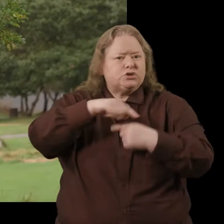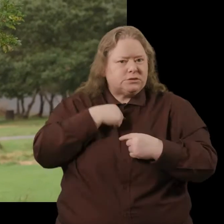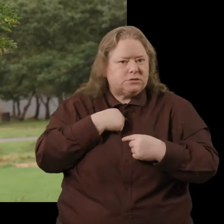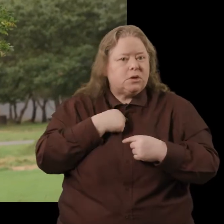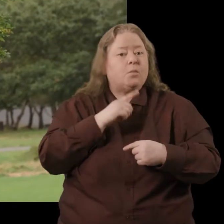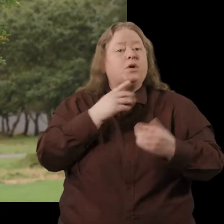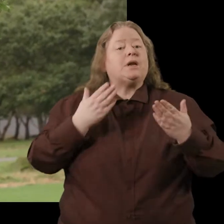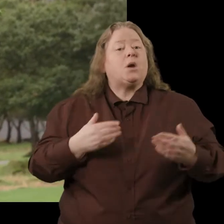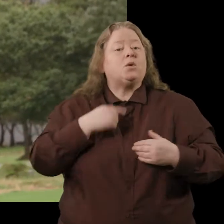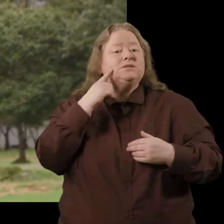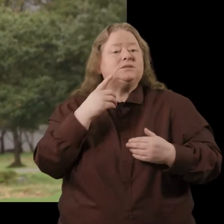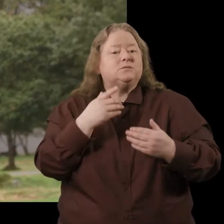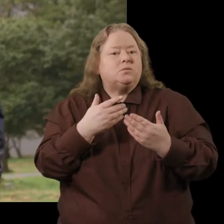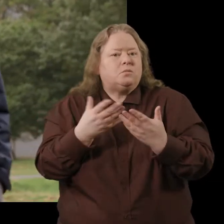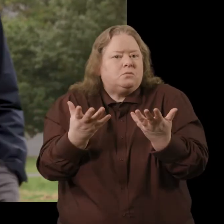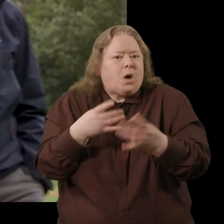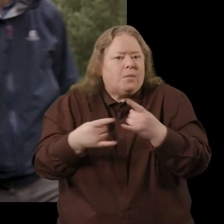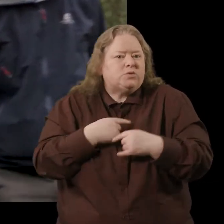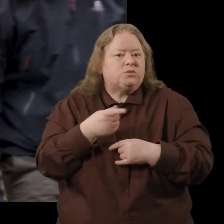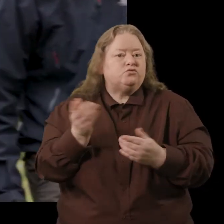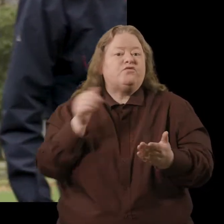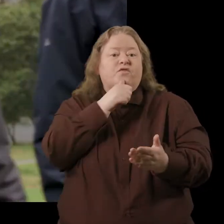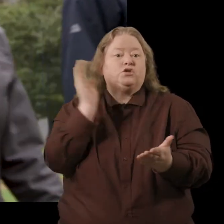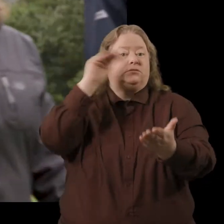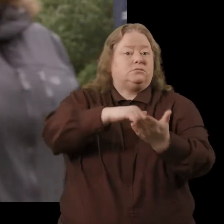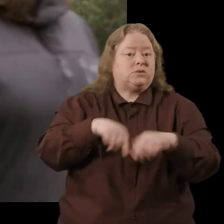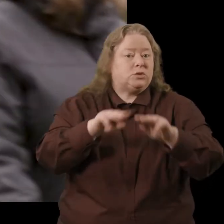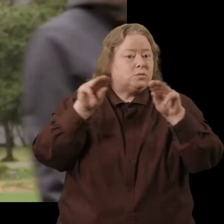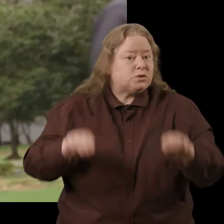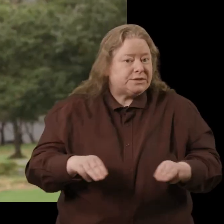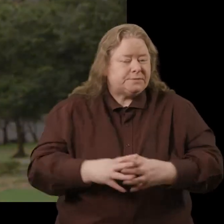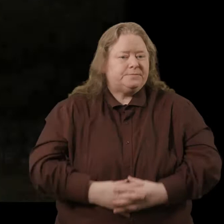look at what happens to an object when it first comes into the museum.